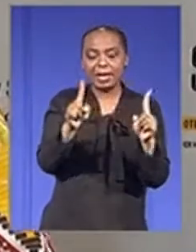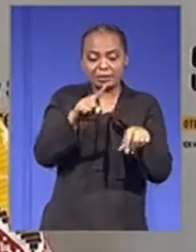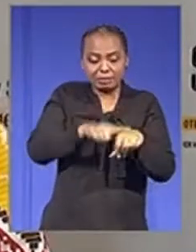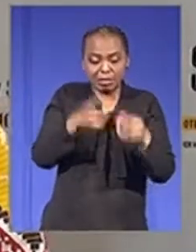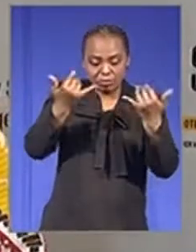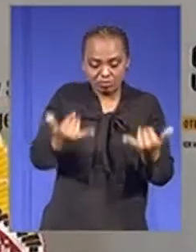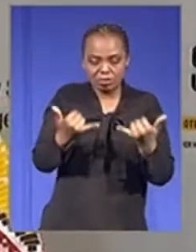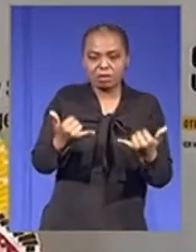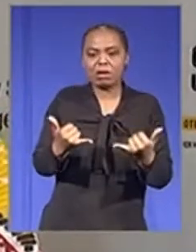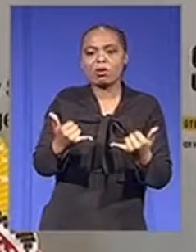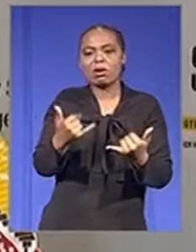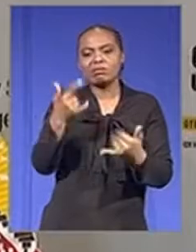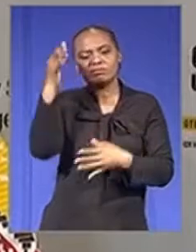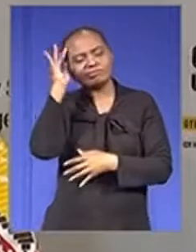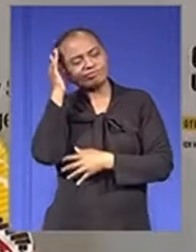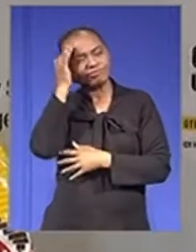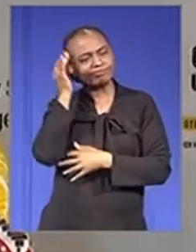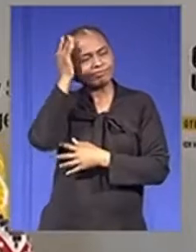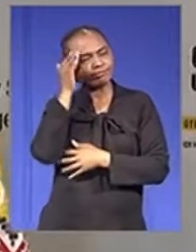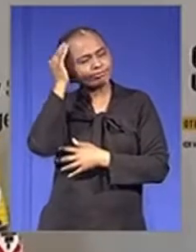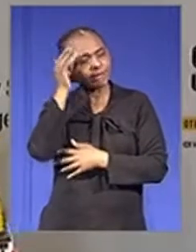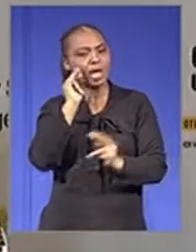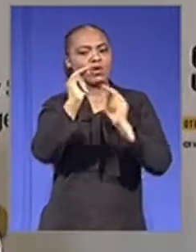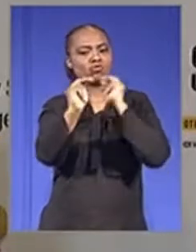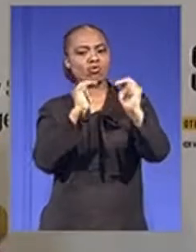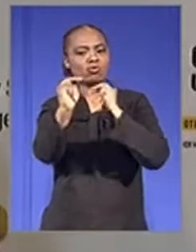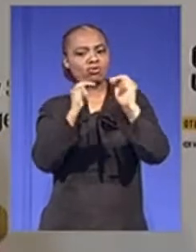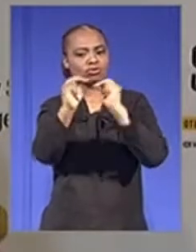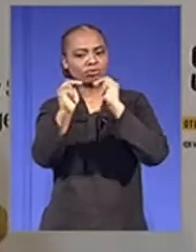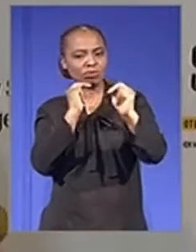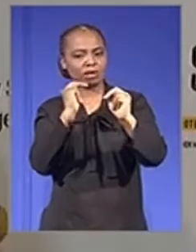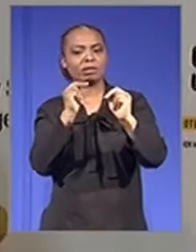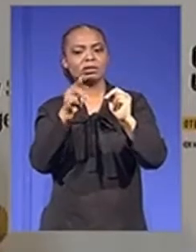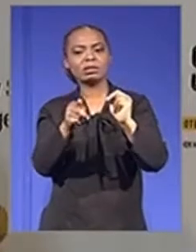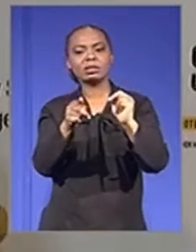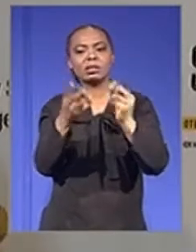case, we were able to negotiate and have conversation with